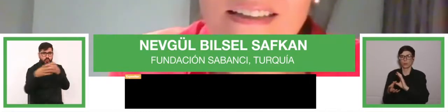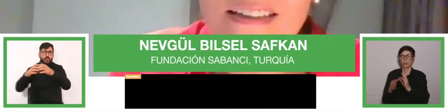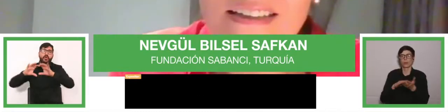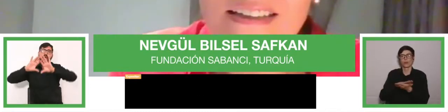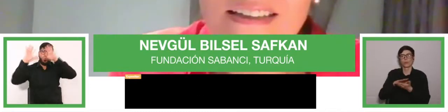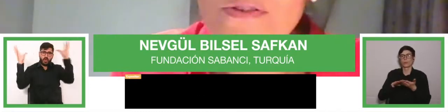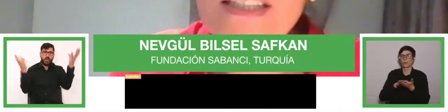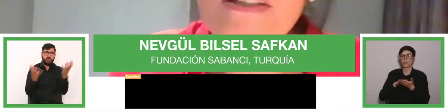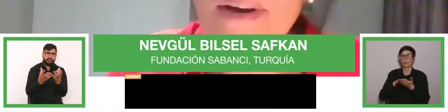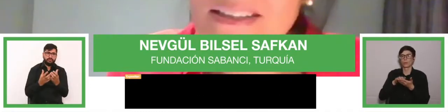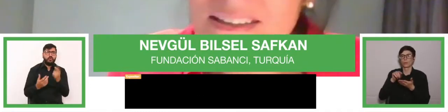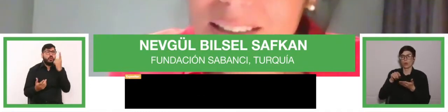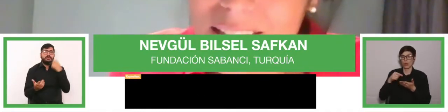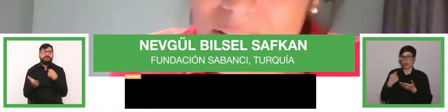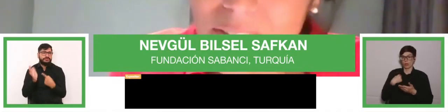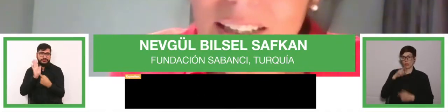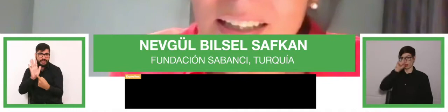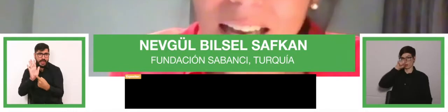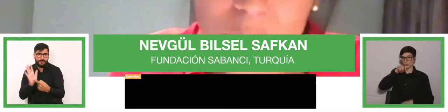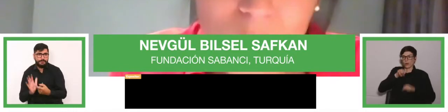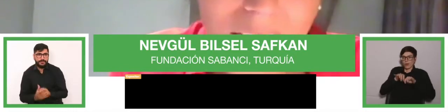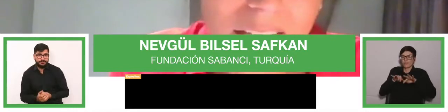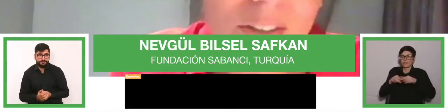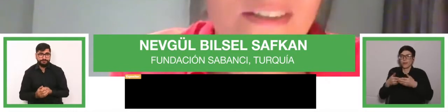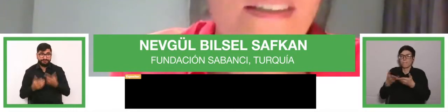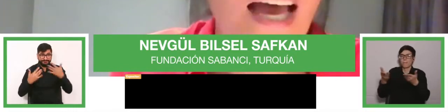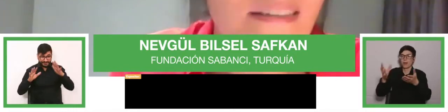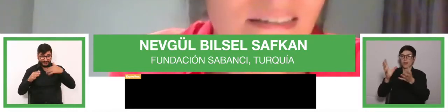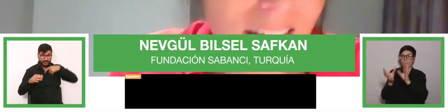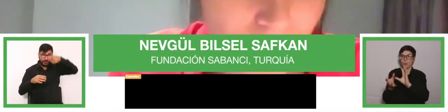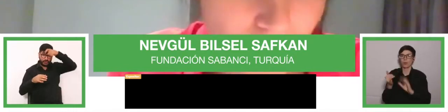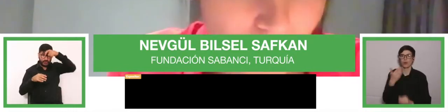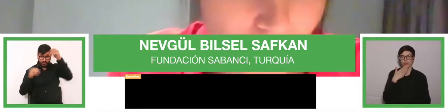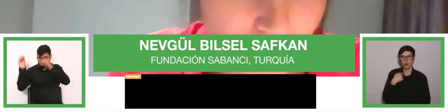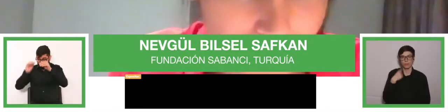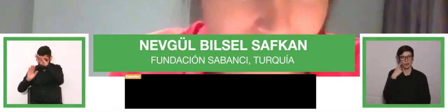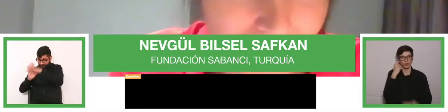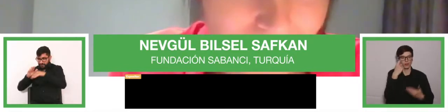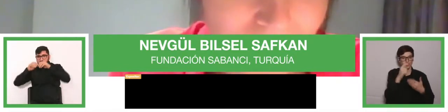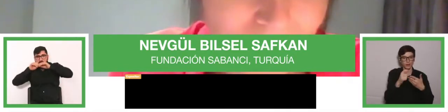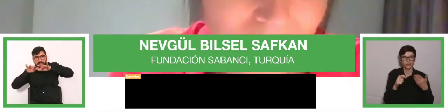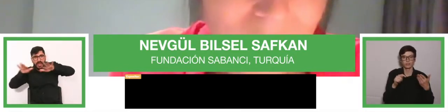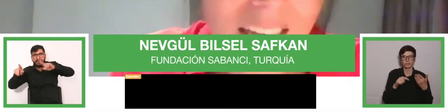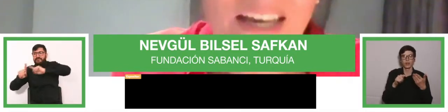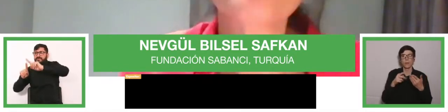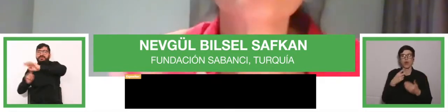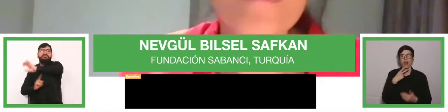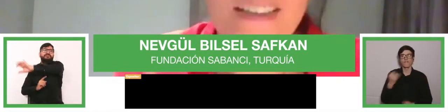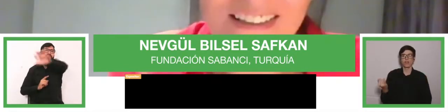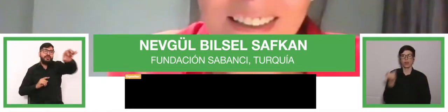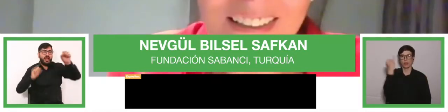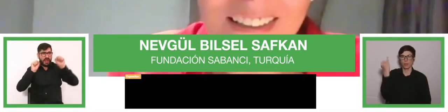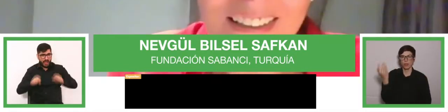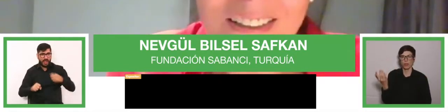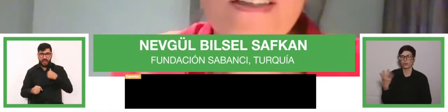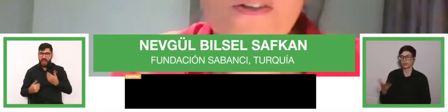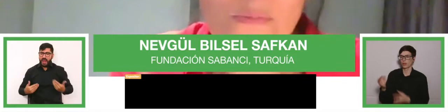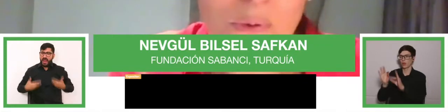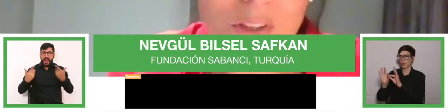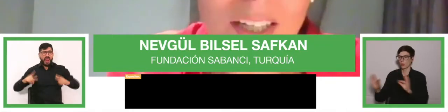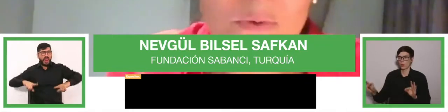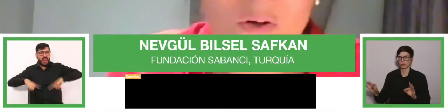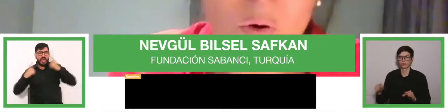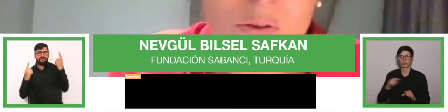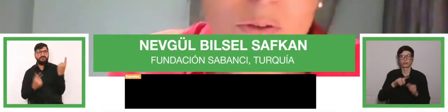discussed about independent living, education, and technology. Very similar to